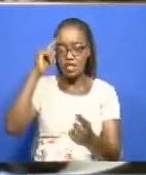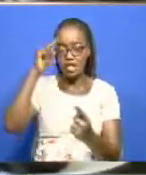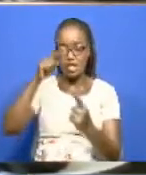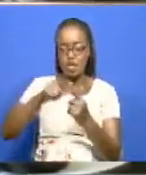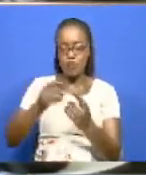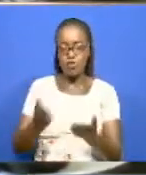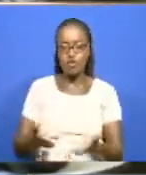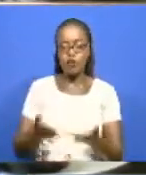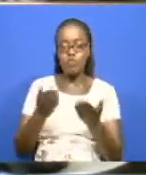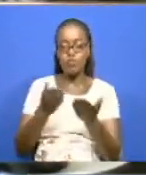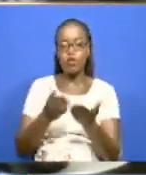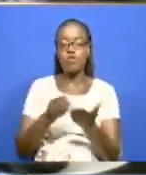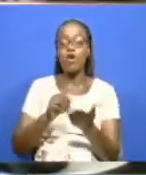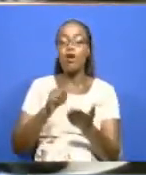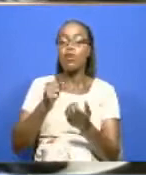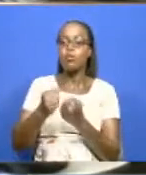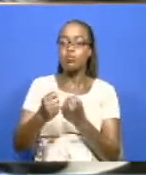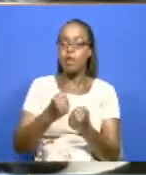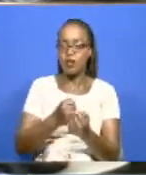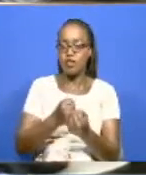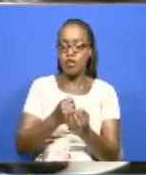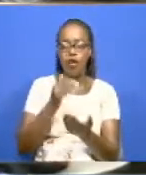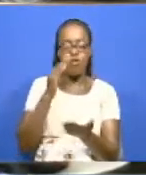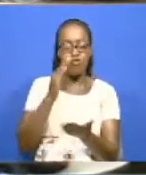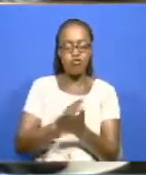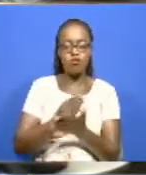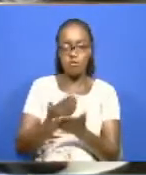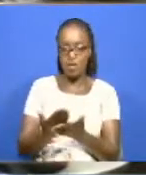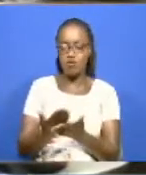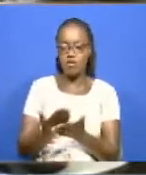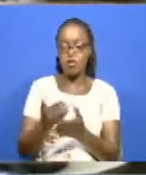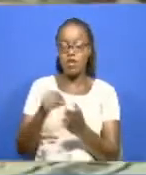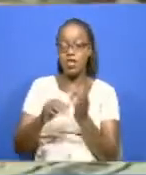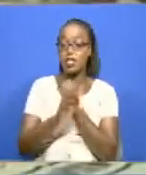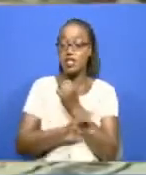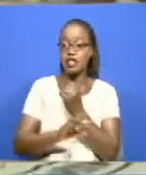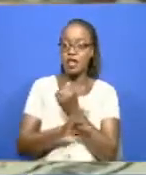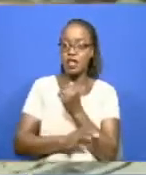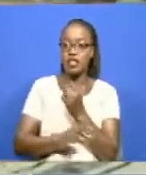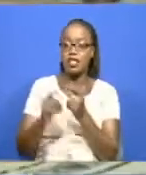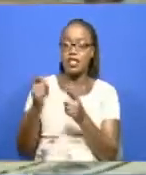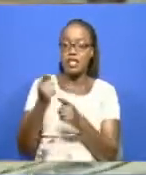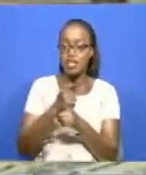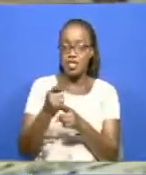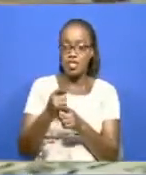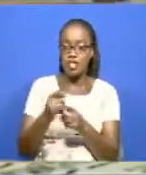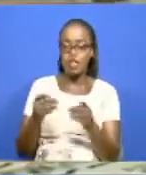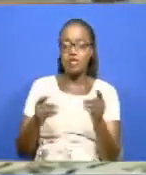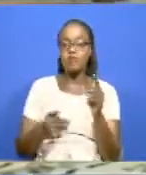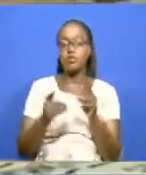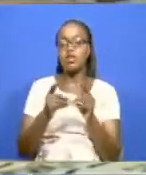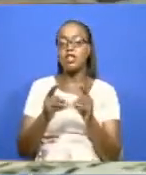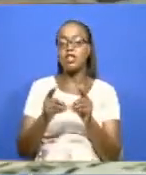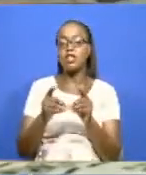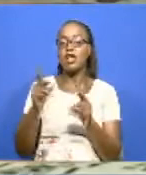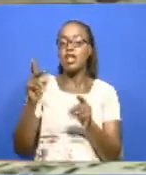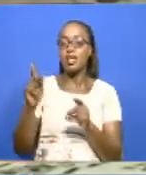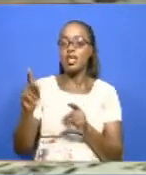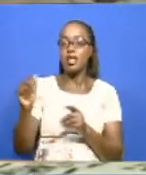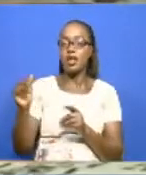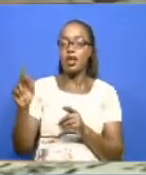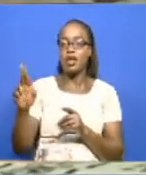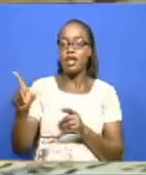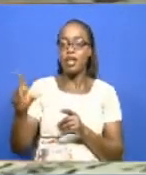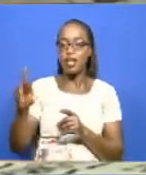crop in the country. Speaking during a cassava value chain training of trainers meeting at the KALO field offices in Mtwapa,